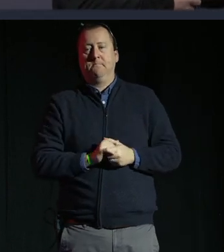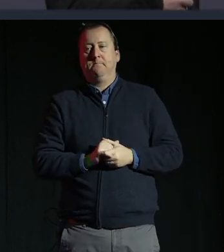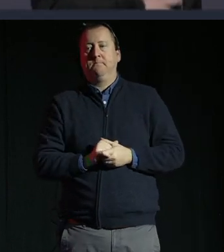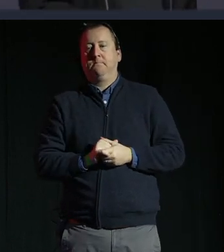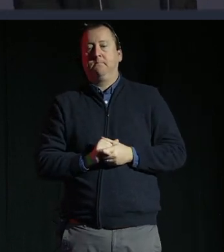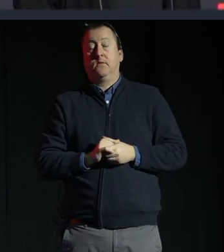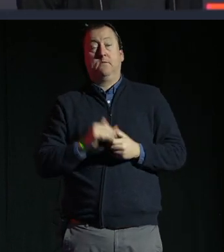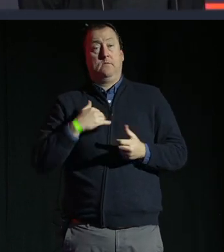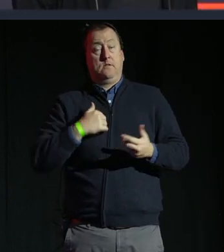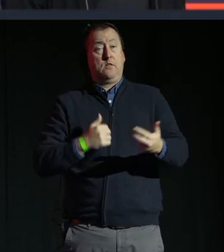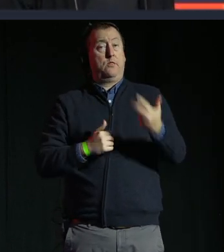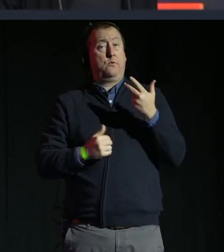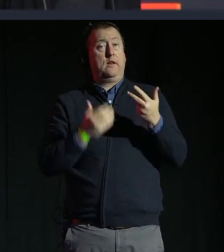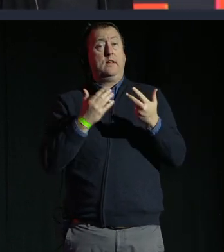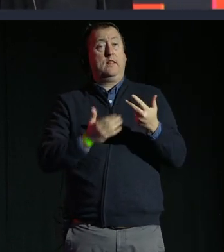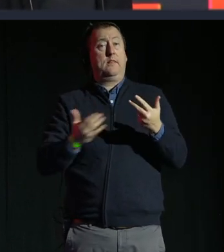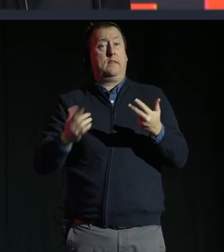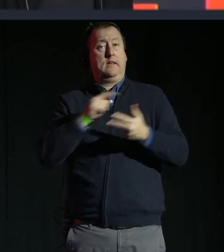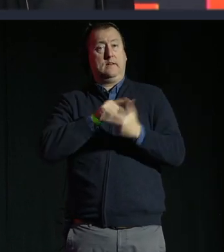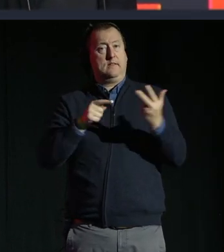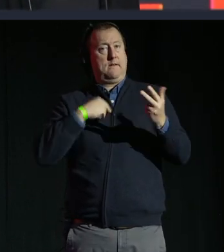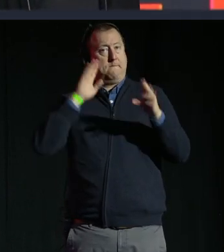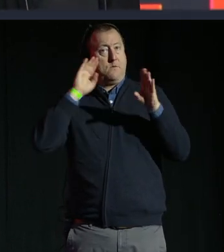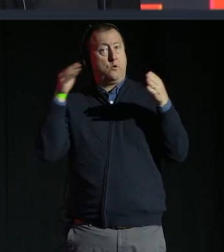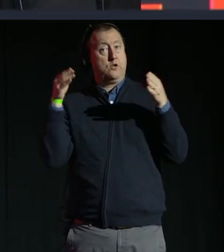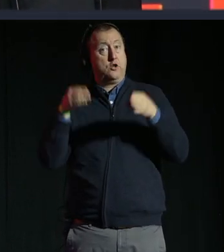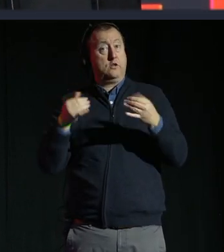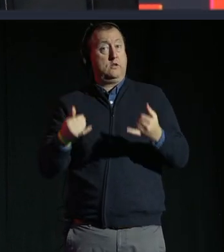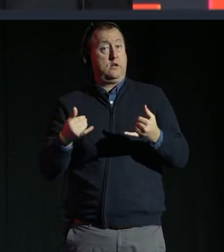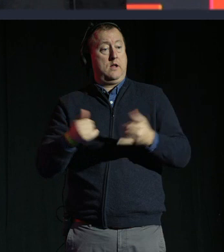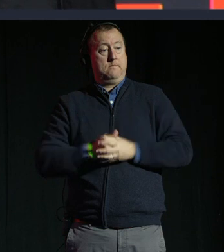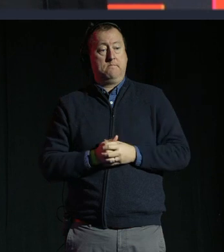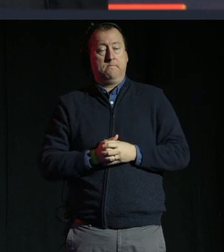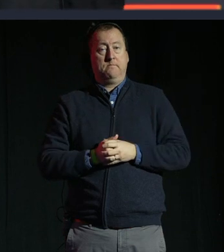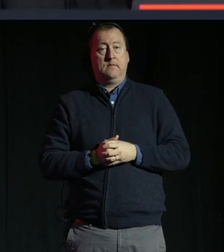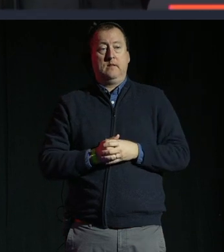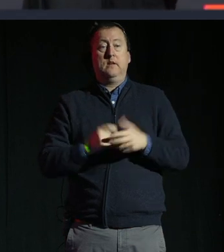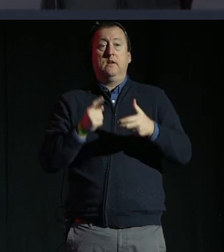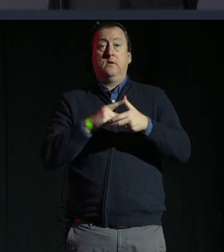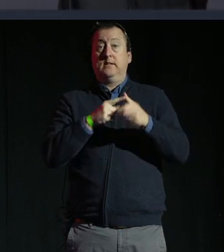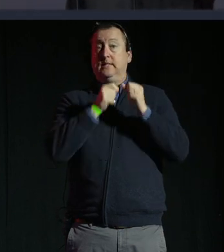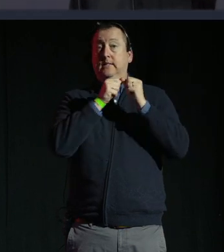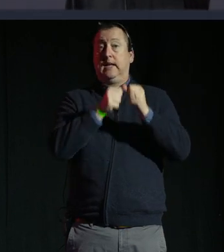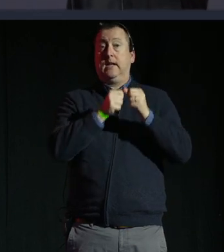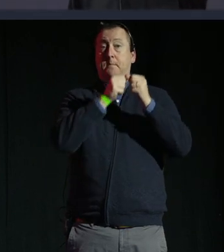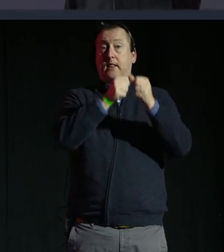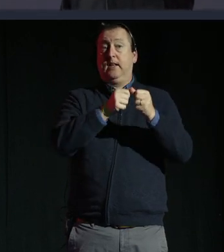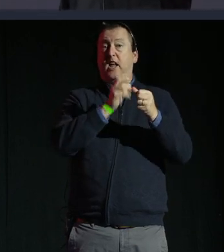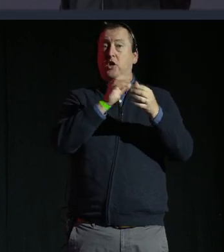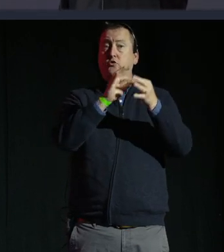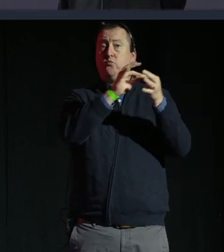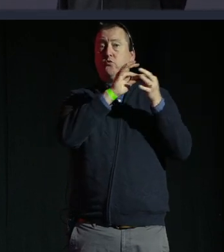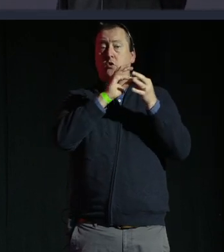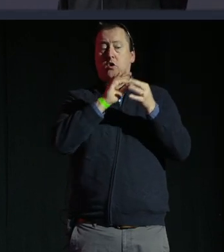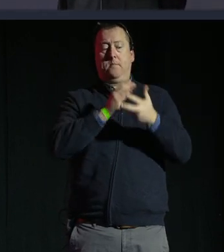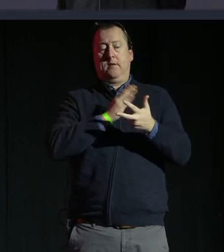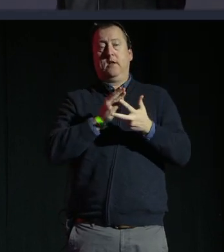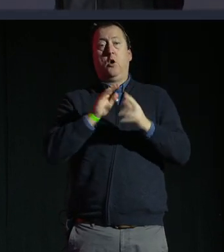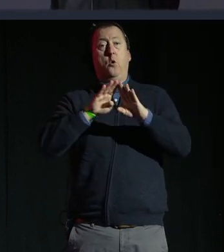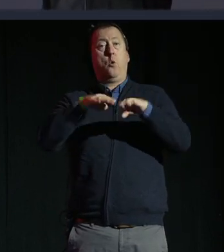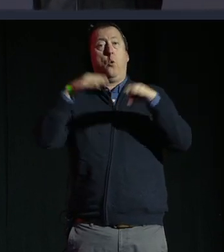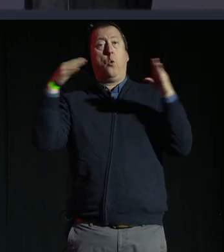There are three things that I am focused on today: sustainability and stewardship, open